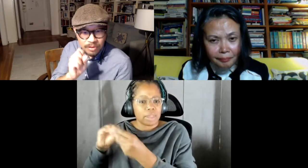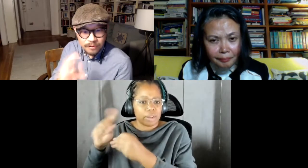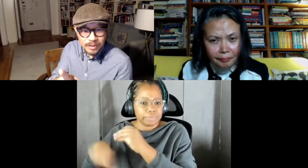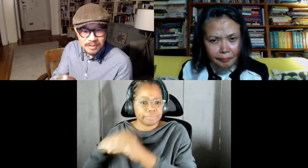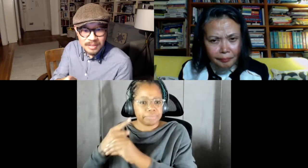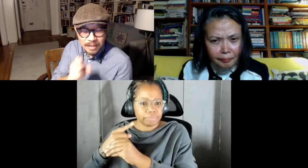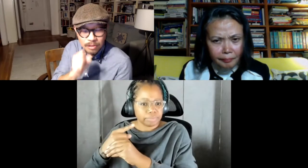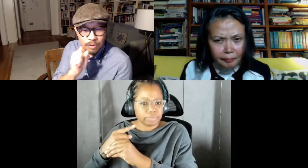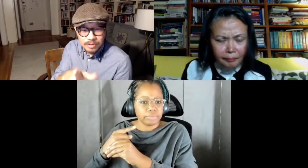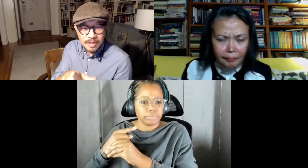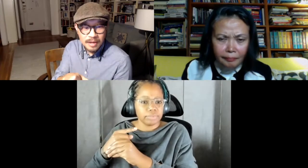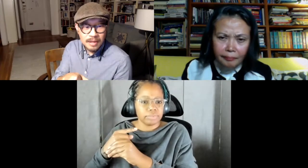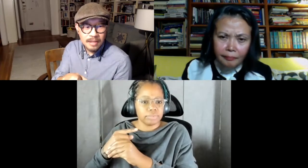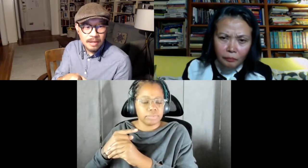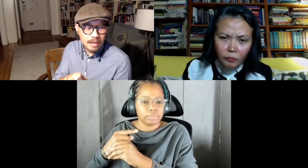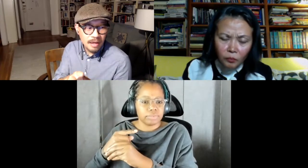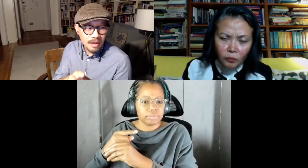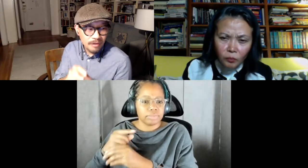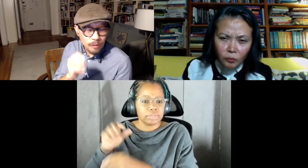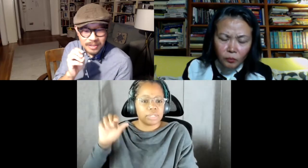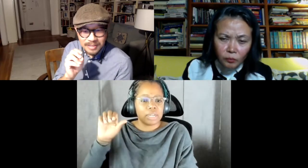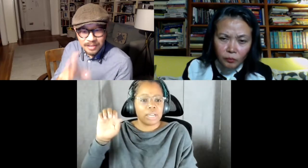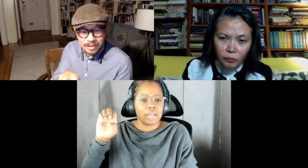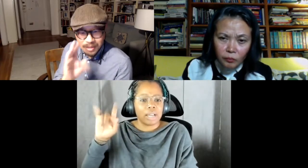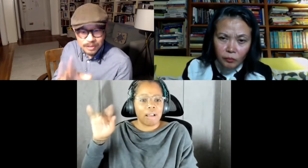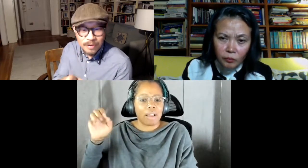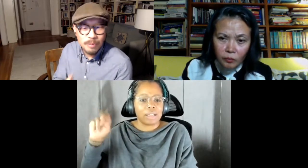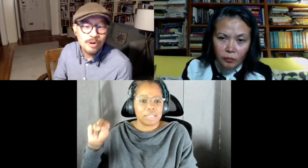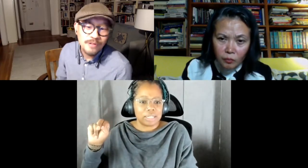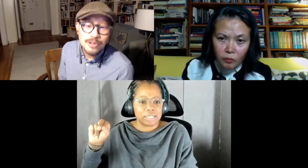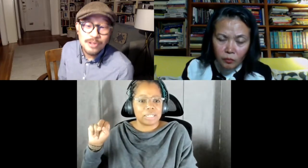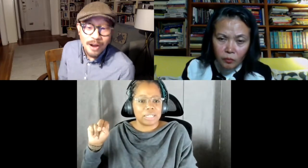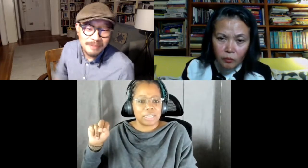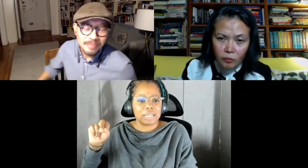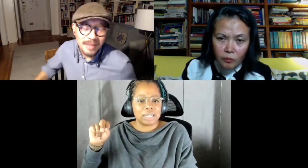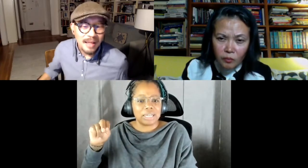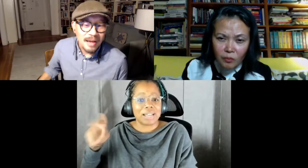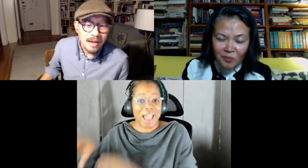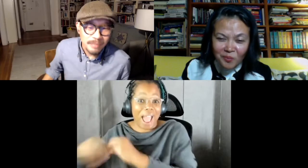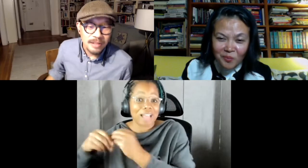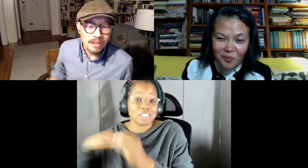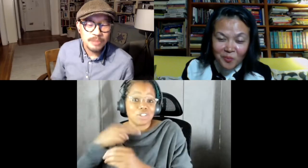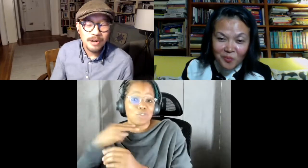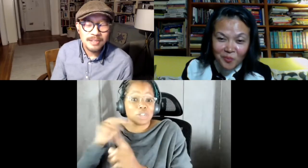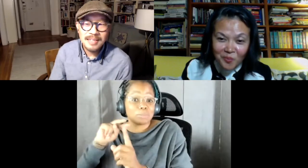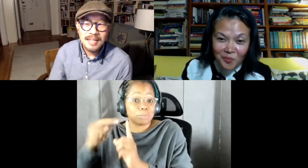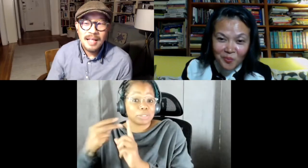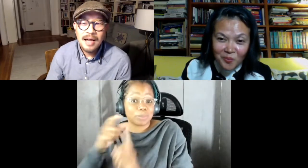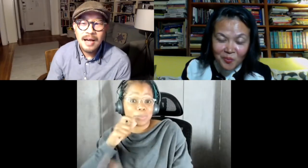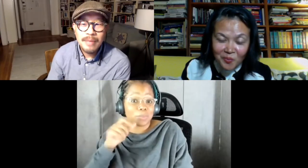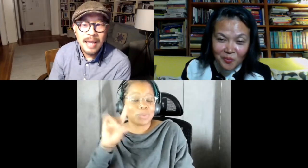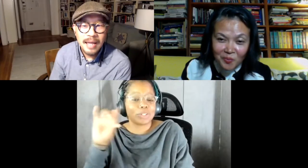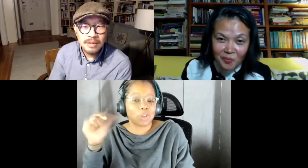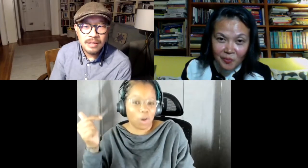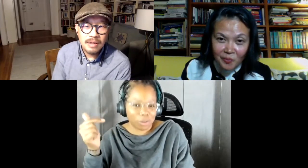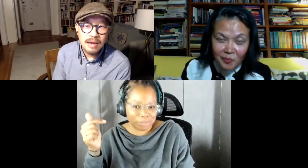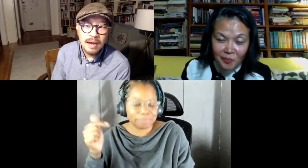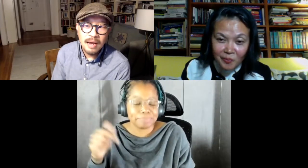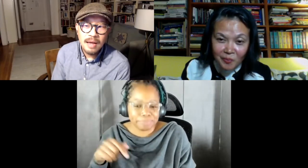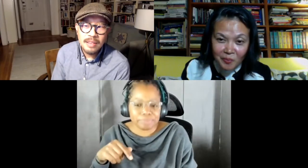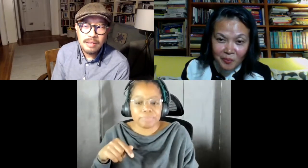they throw their voice. Eileen throws a voice, and it's from the point of view of the dog, in large parts.